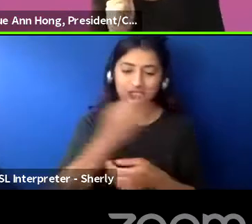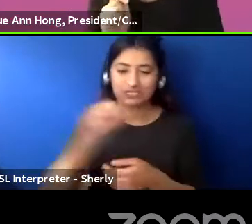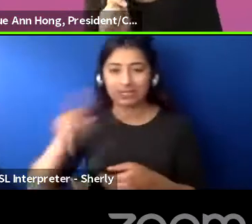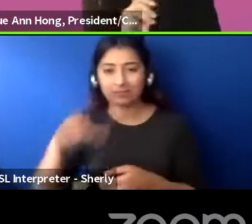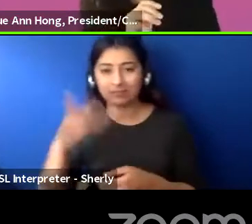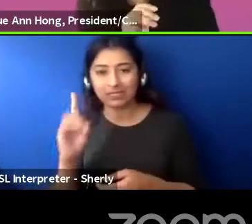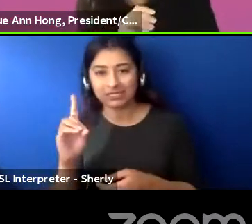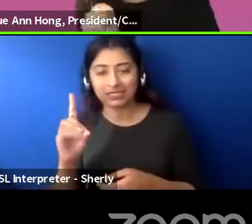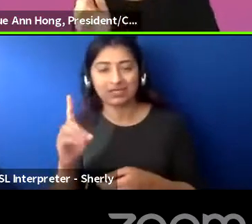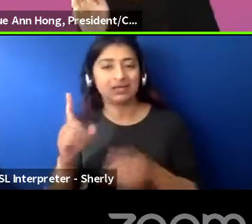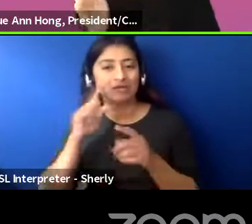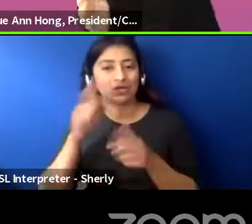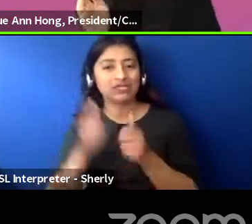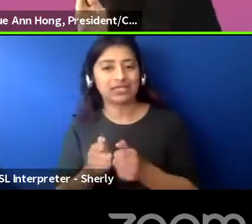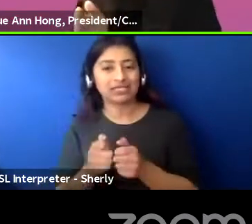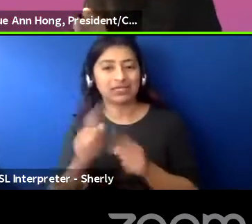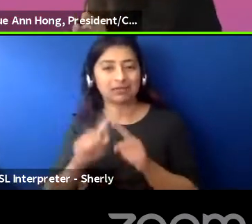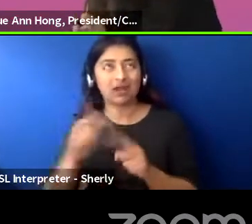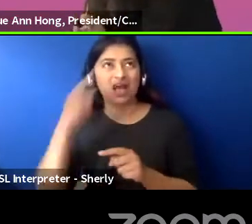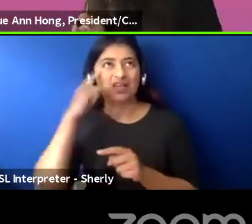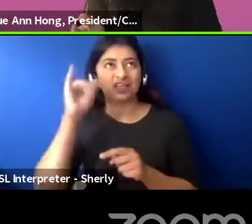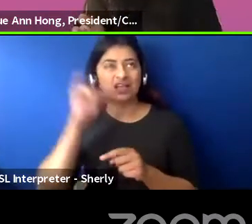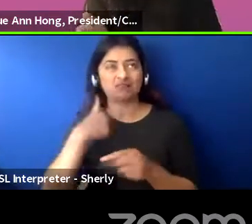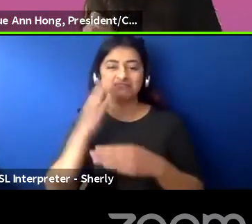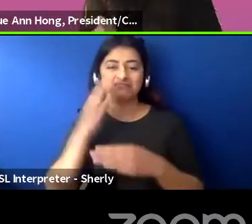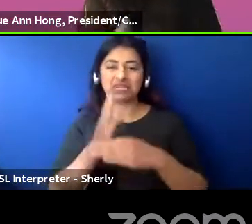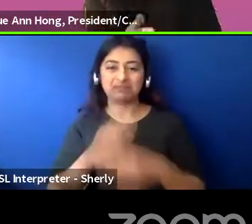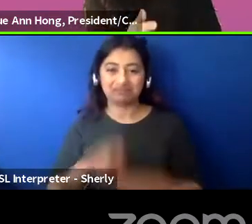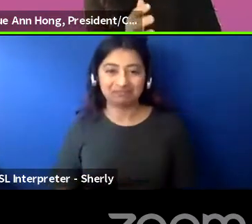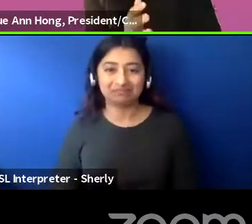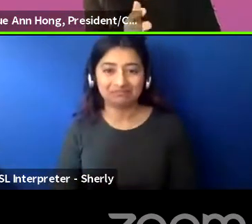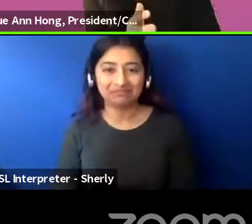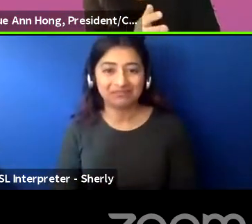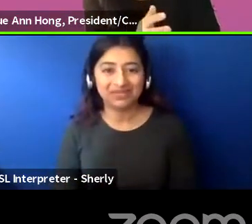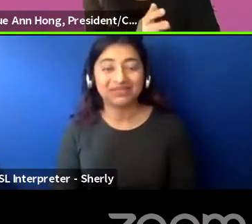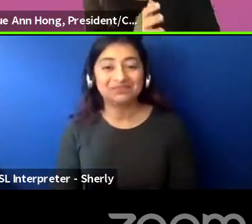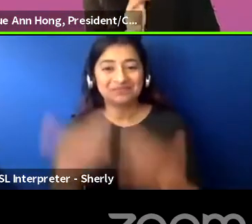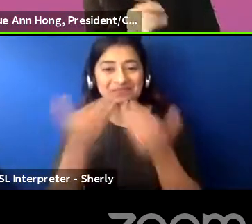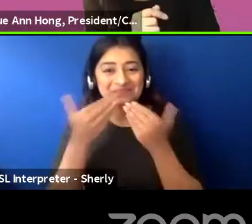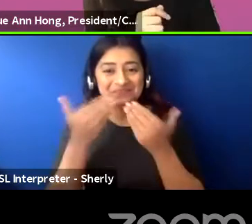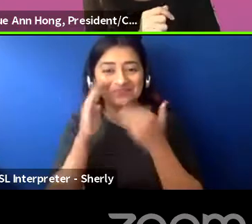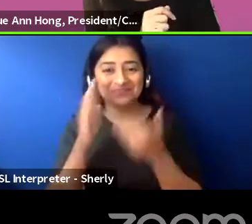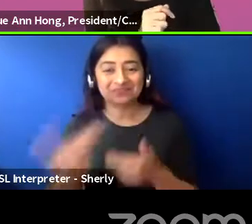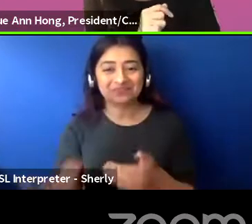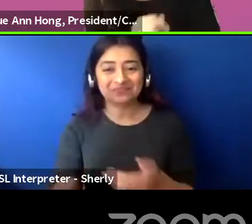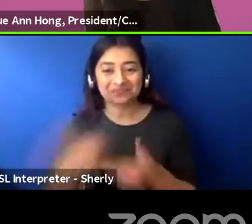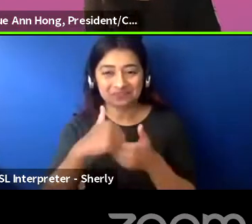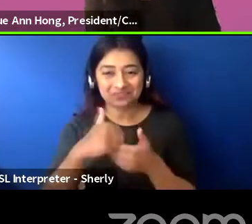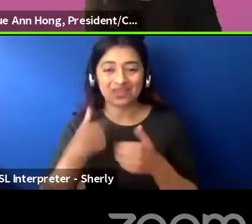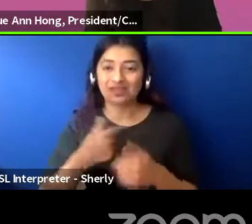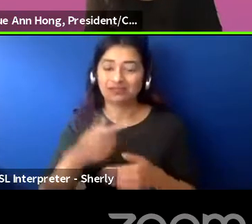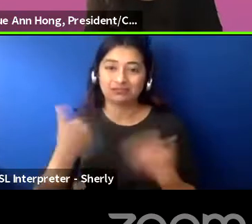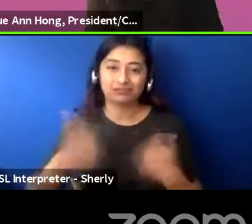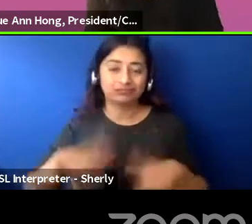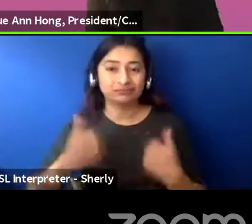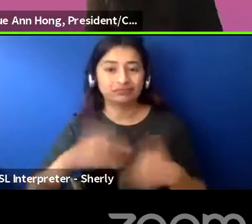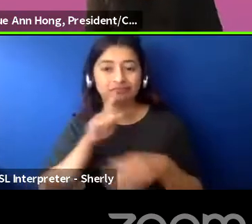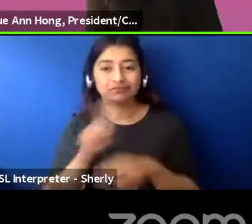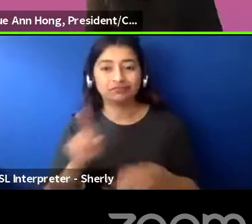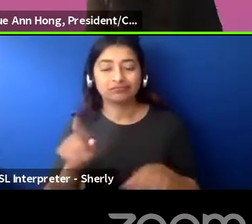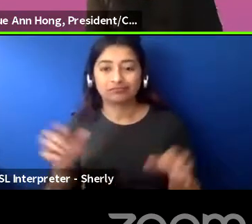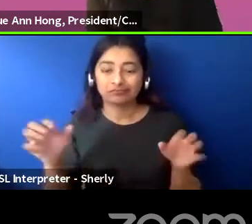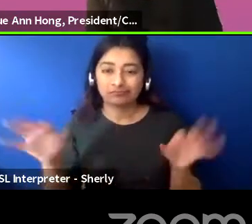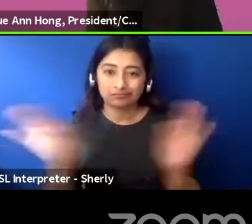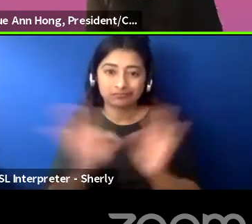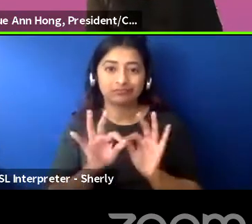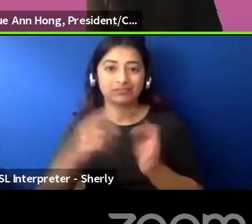I have. So thank you so much for coming. And we really have a rich conversation we're going to have tonight. And what I